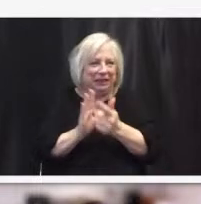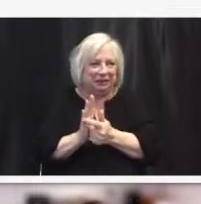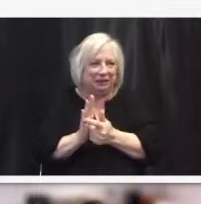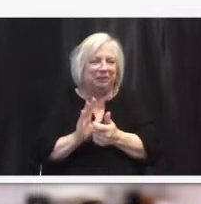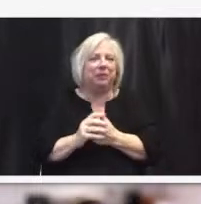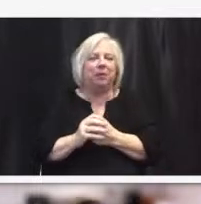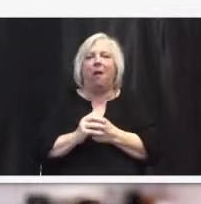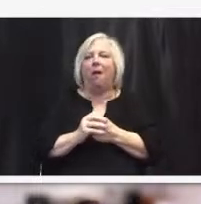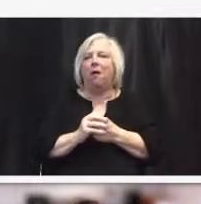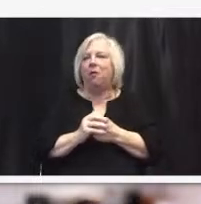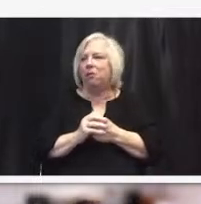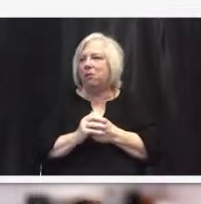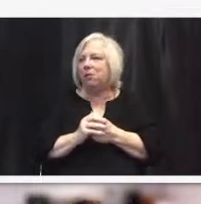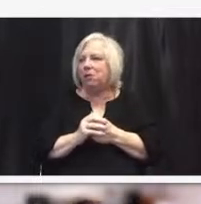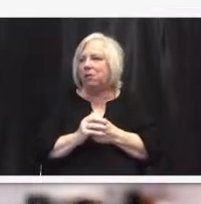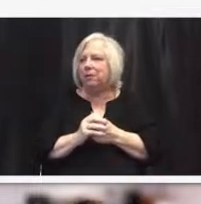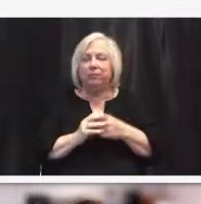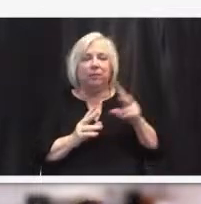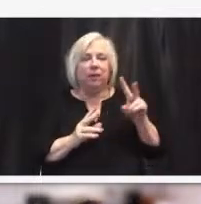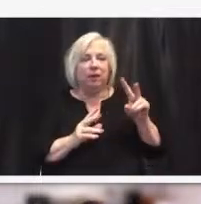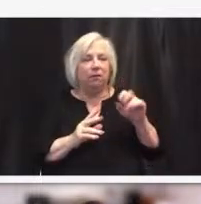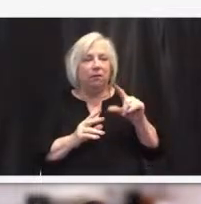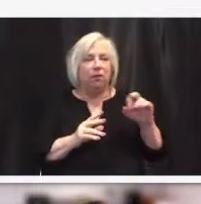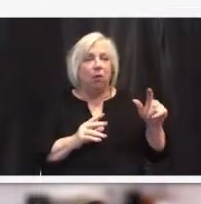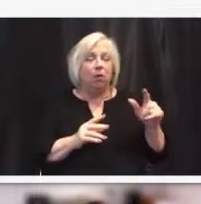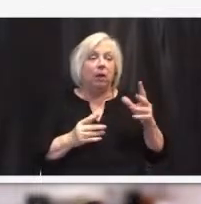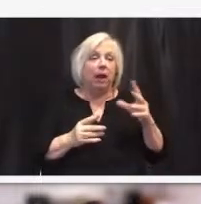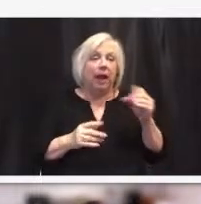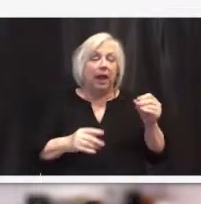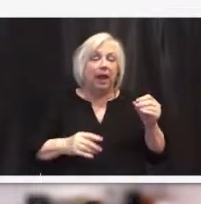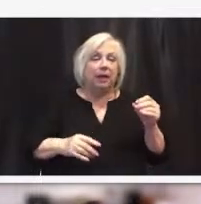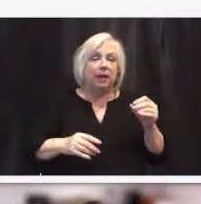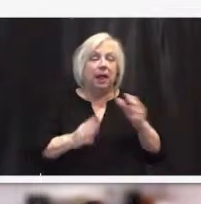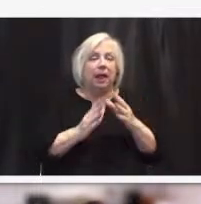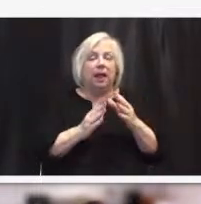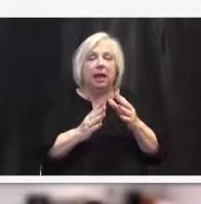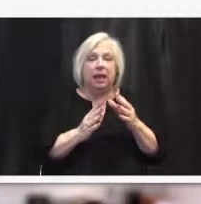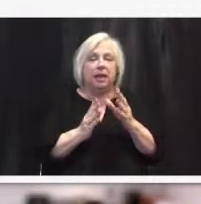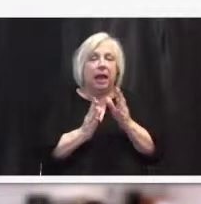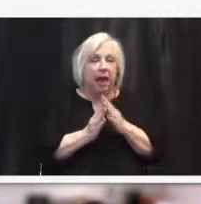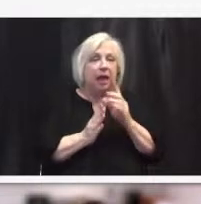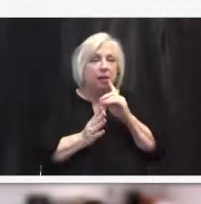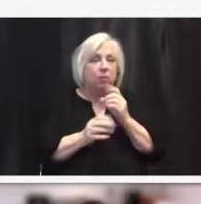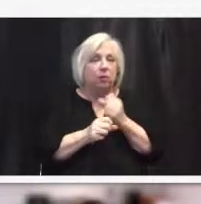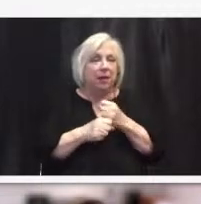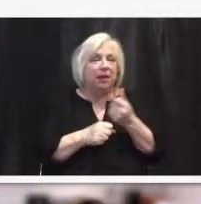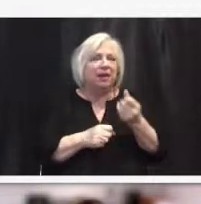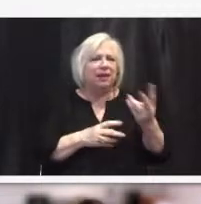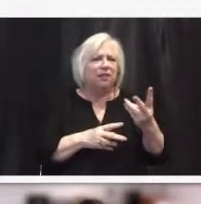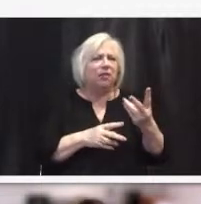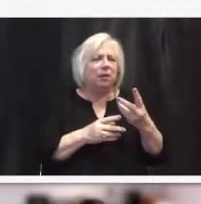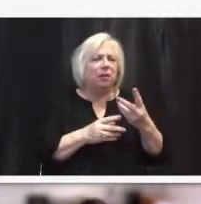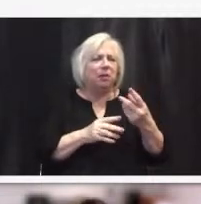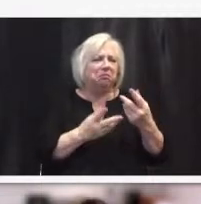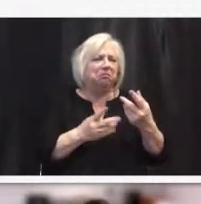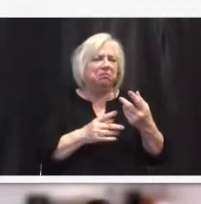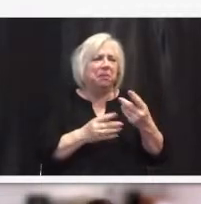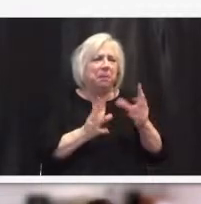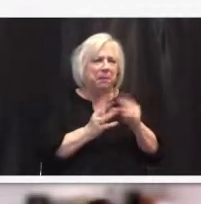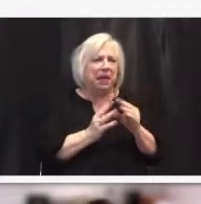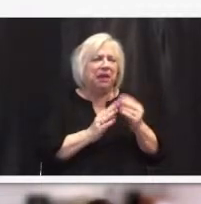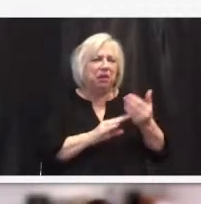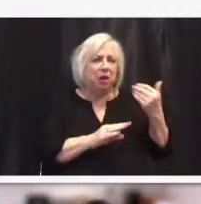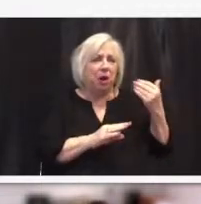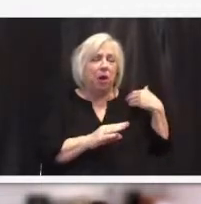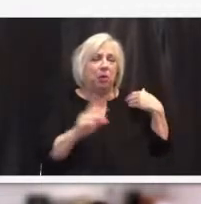Also, if I may, and this might be a germane time to bring it up, the ask was made a couple of meetings ago, and I think y'all said y'all would work on it at some point in the